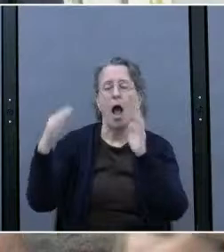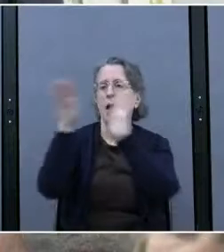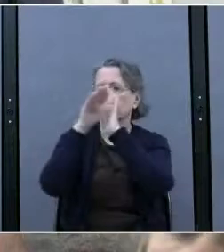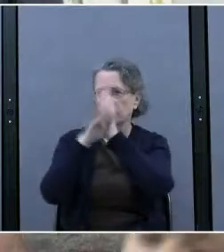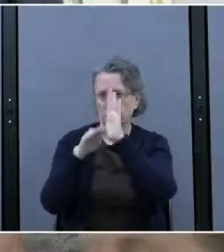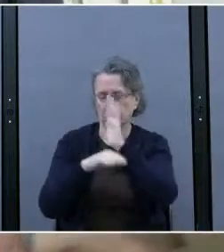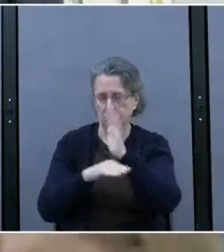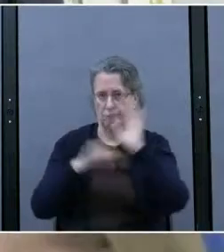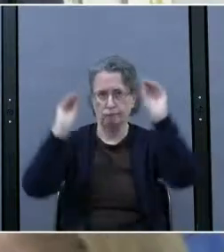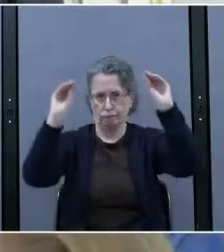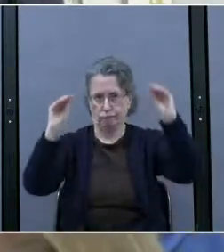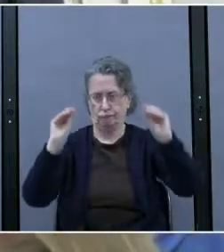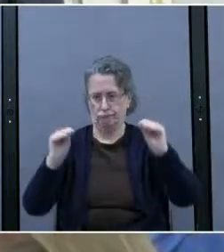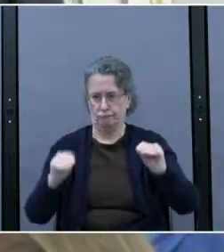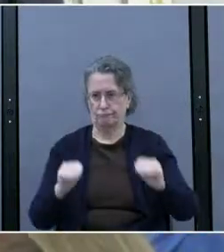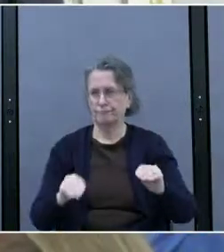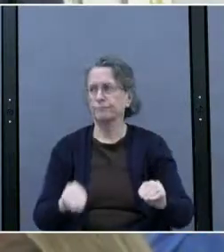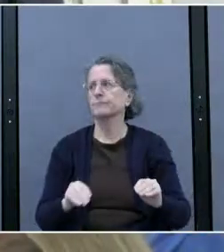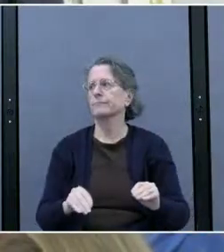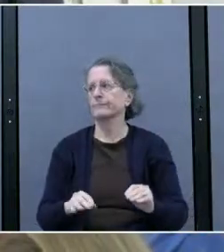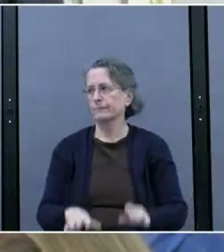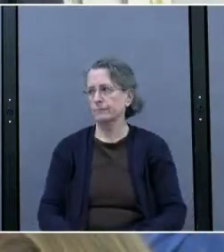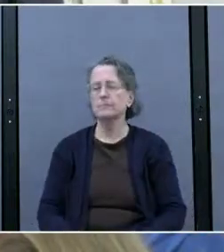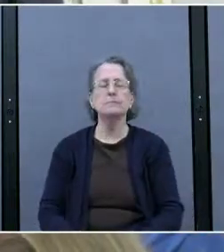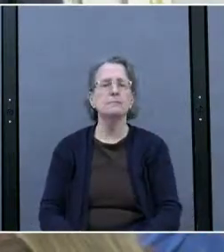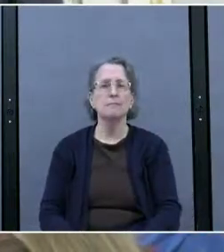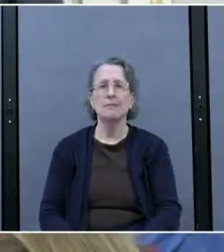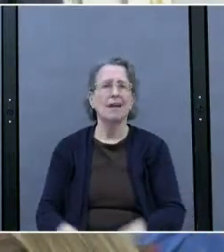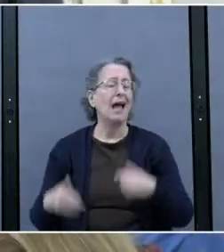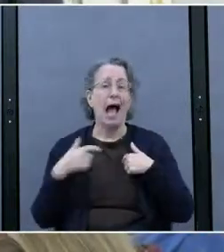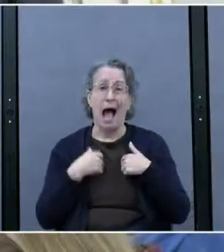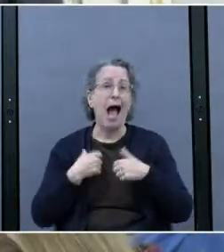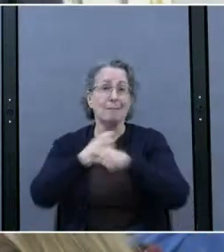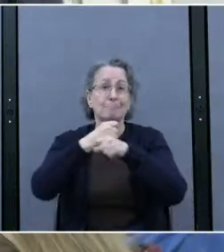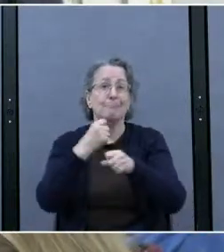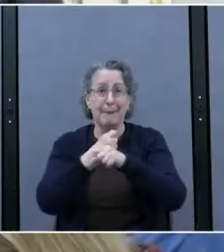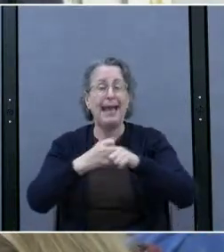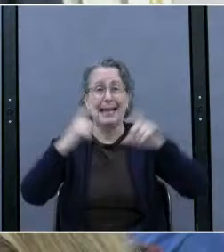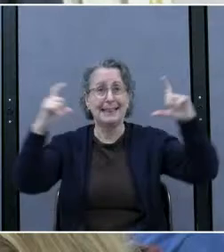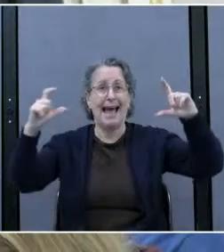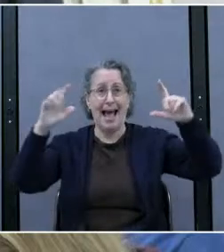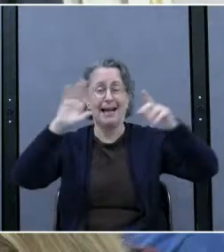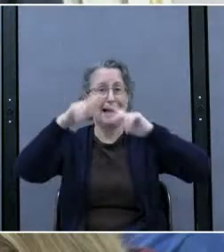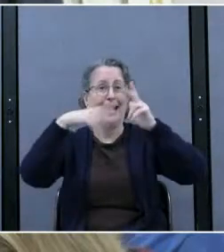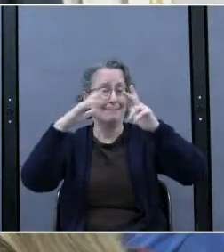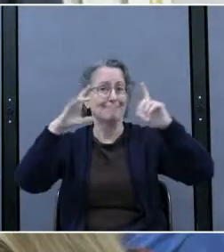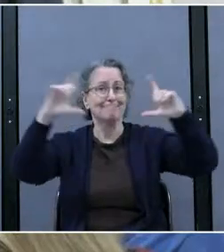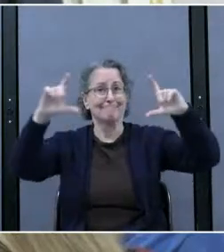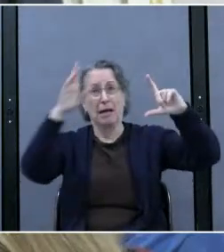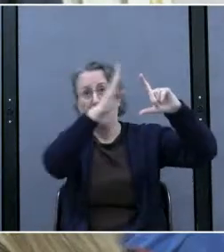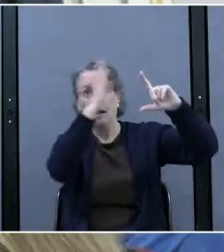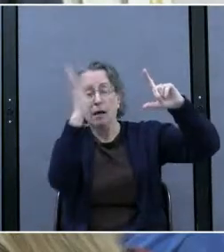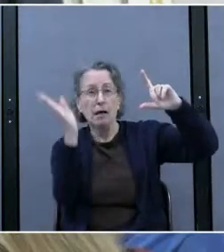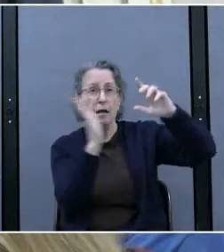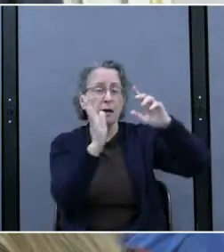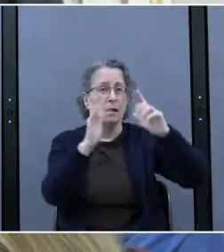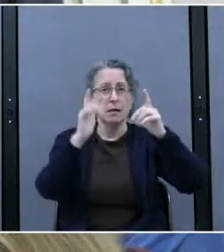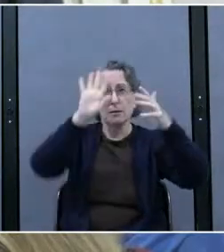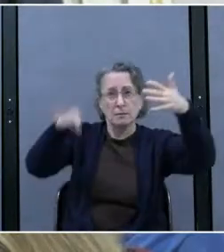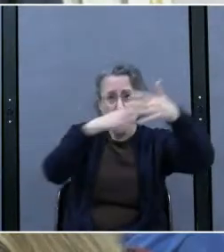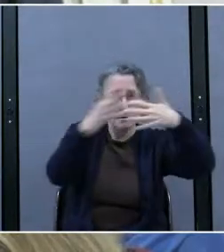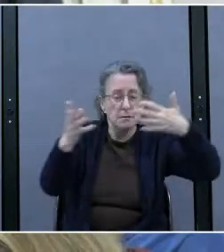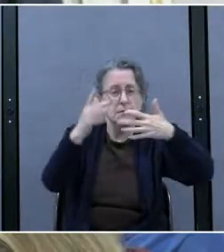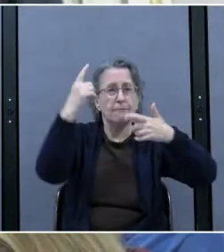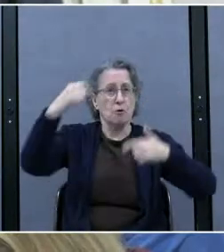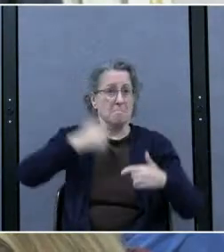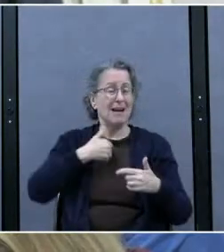discussions, I ended up having to put this all big pie charts. I have pie charts, I have graphs, I have everything. But I think it'd be helpful if you folks